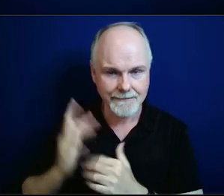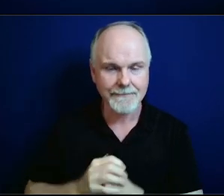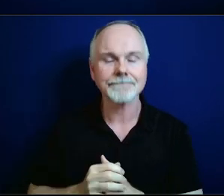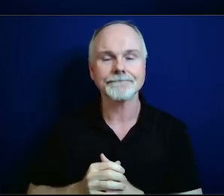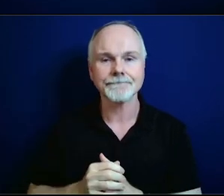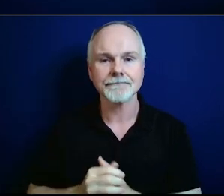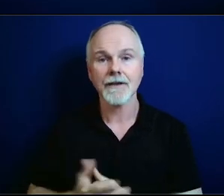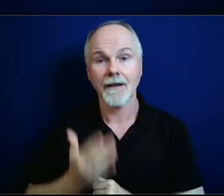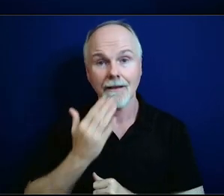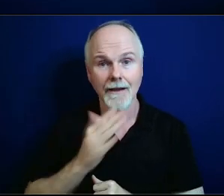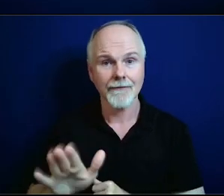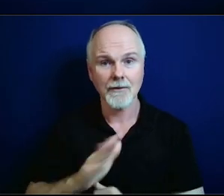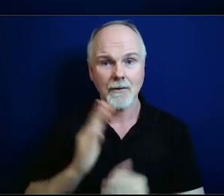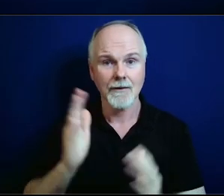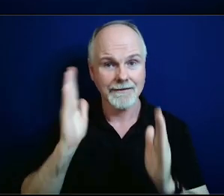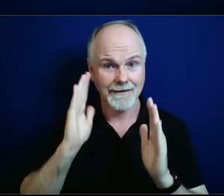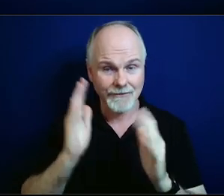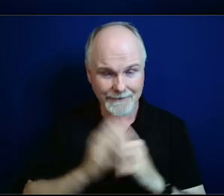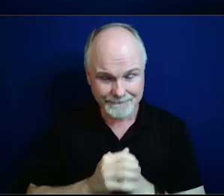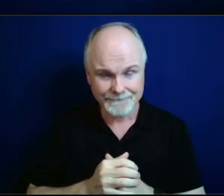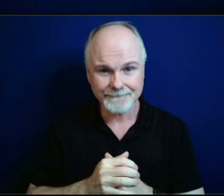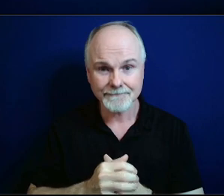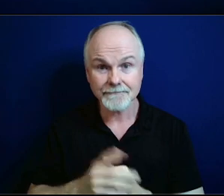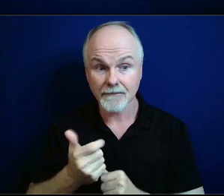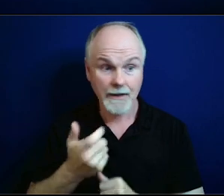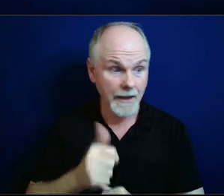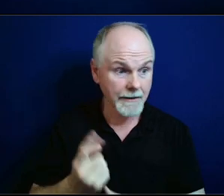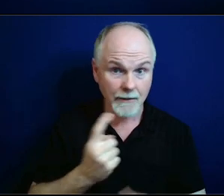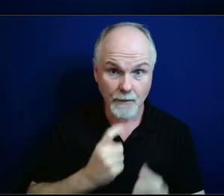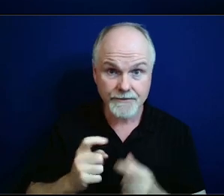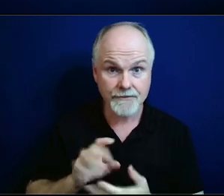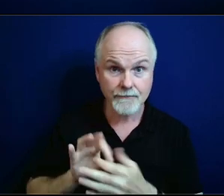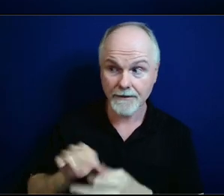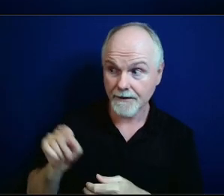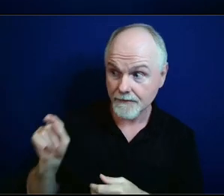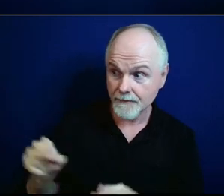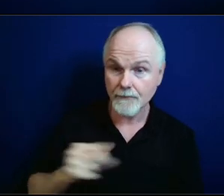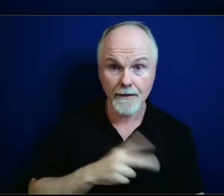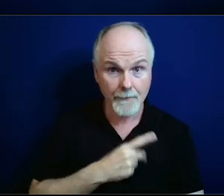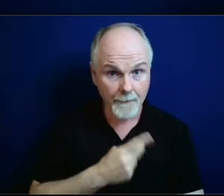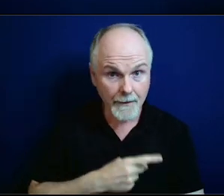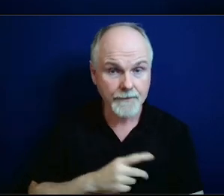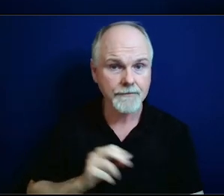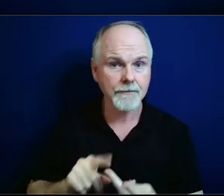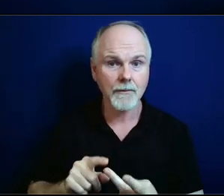may have regarding this patient intake or any other related topic.